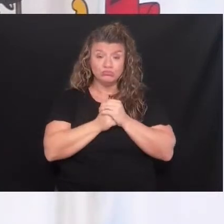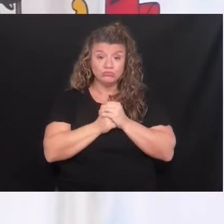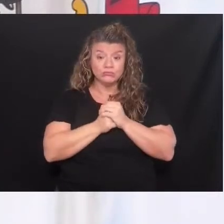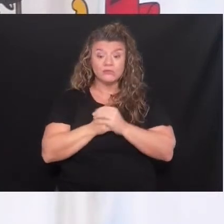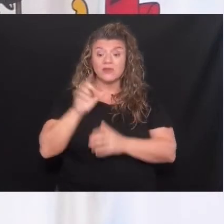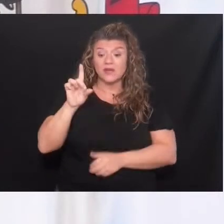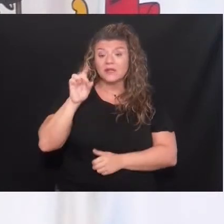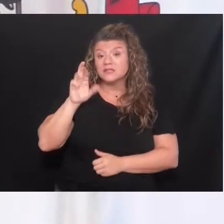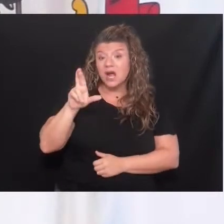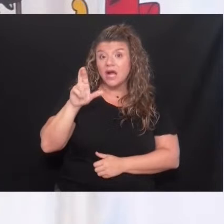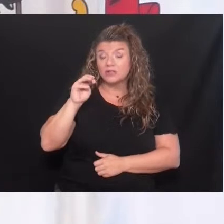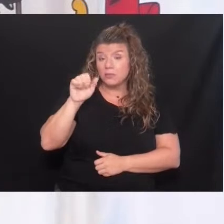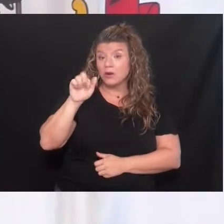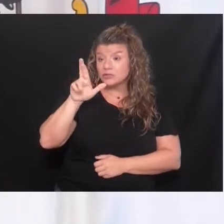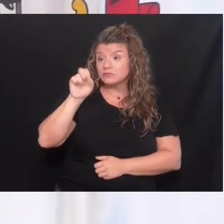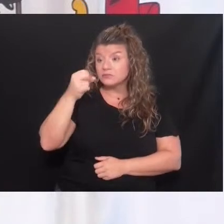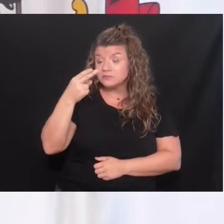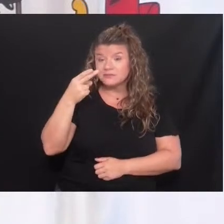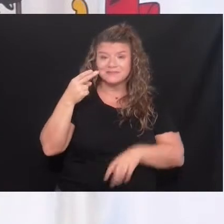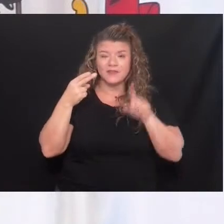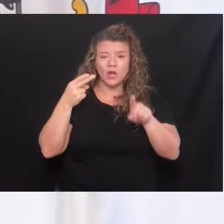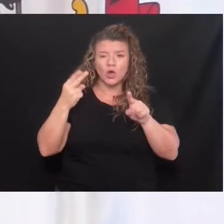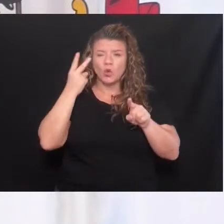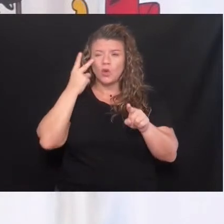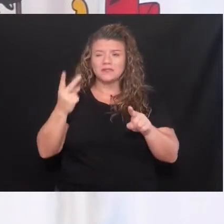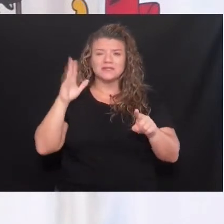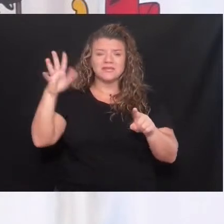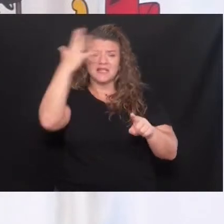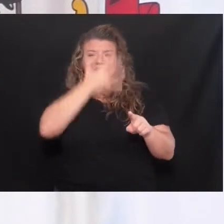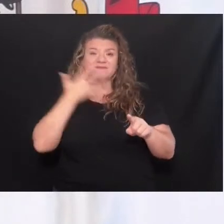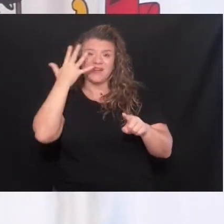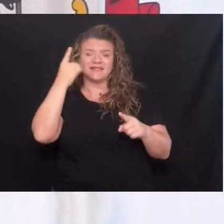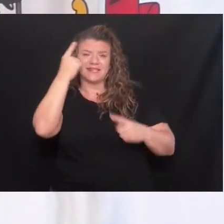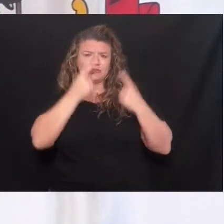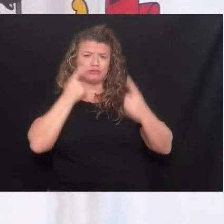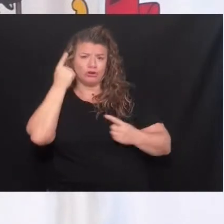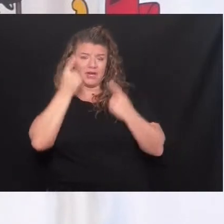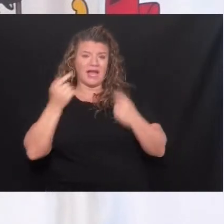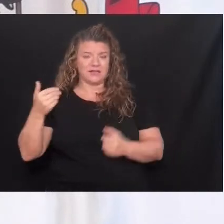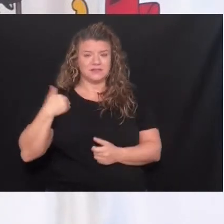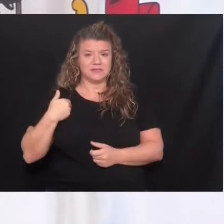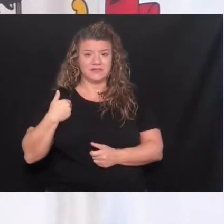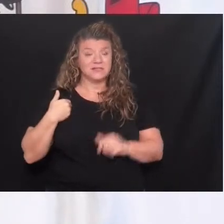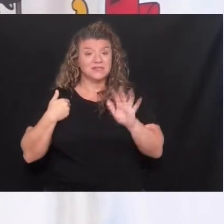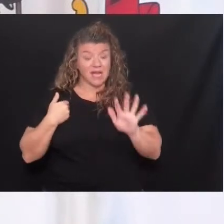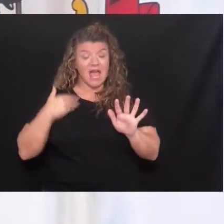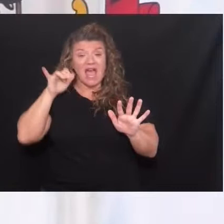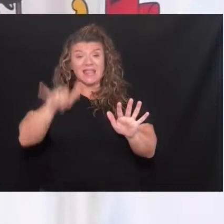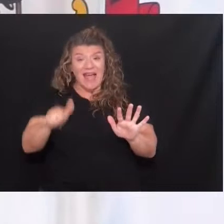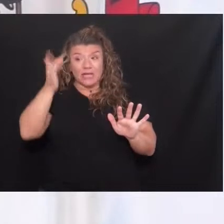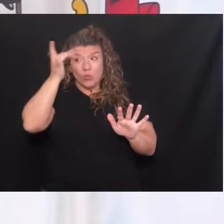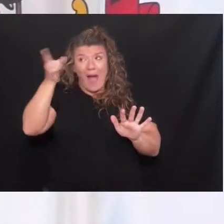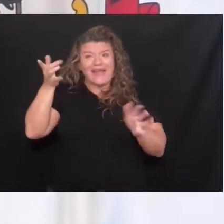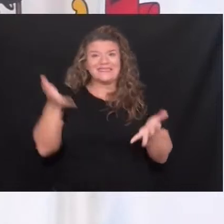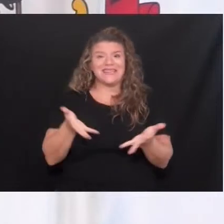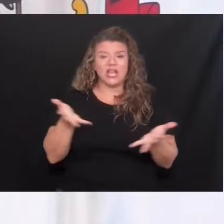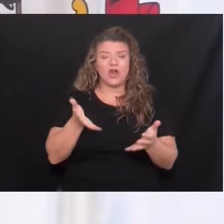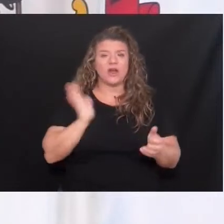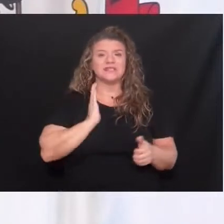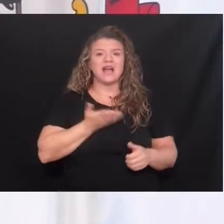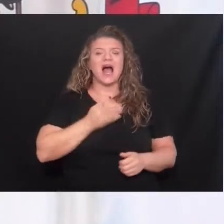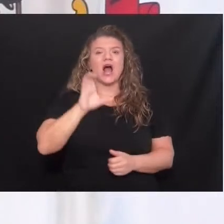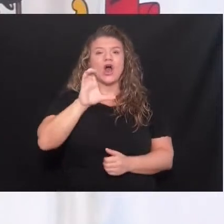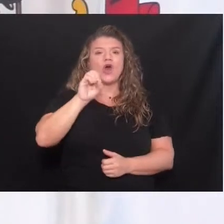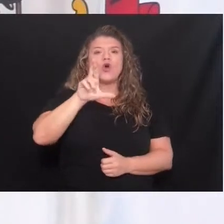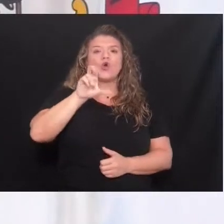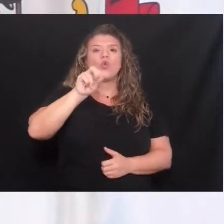Marsh, you know, you could see the concern on his face. That's why we have him as our